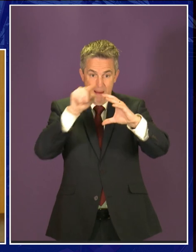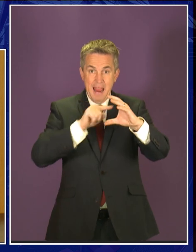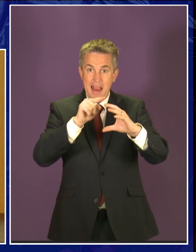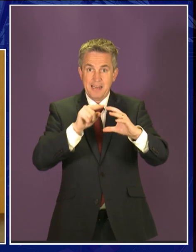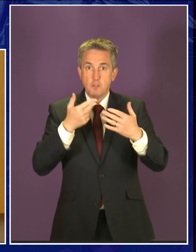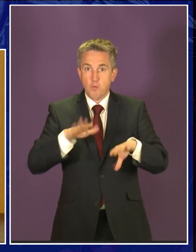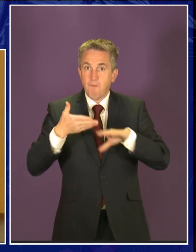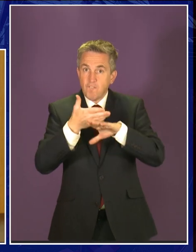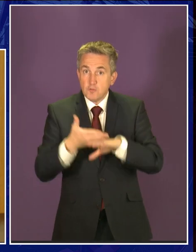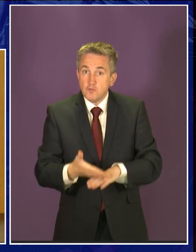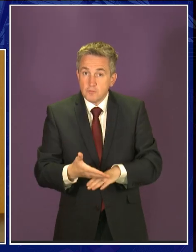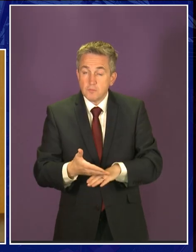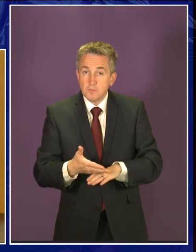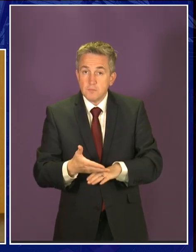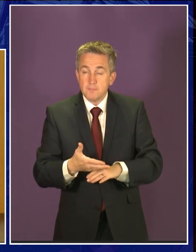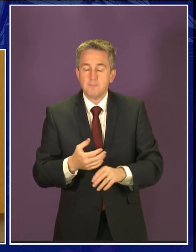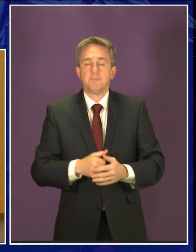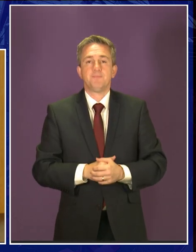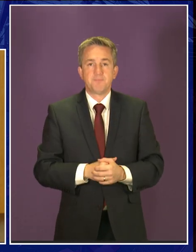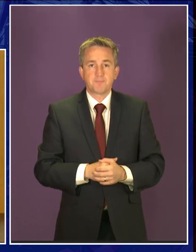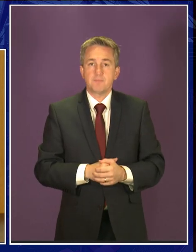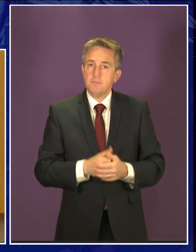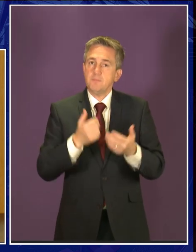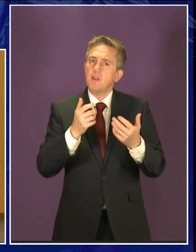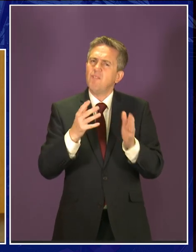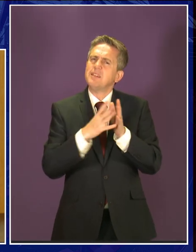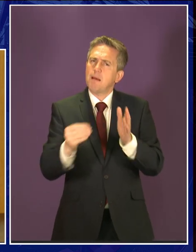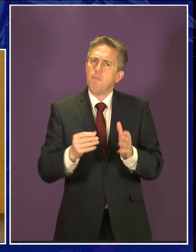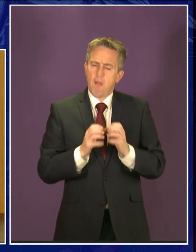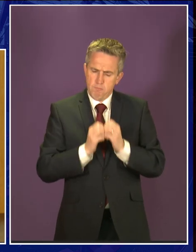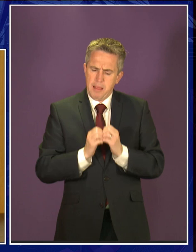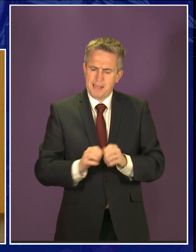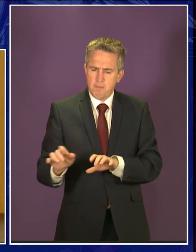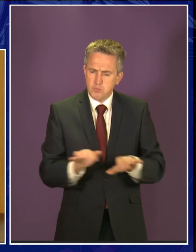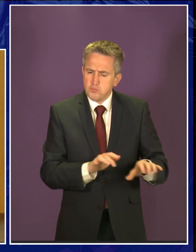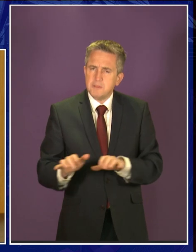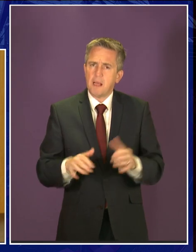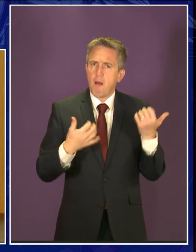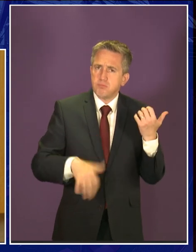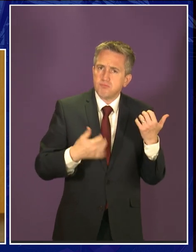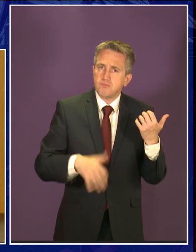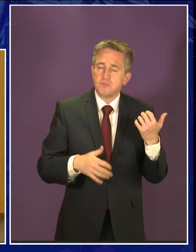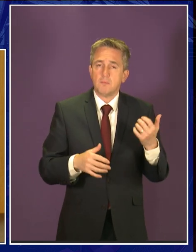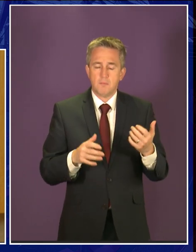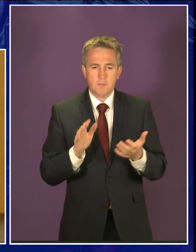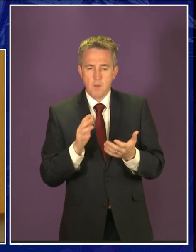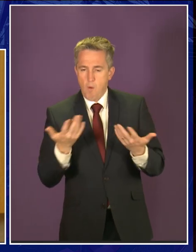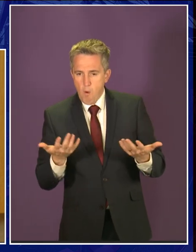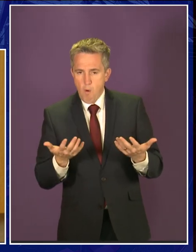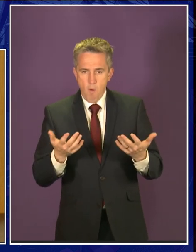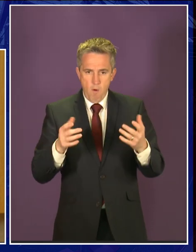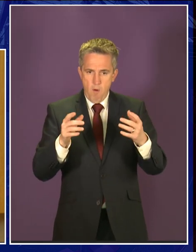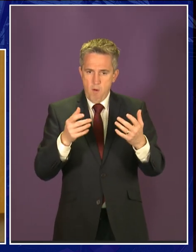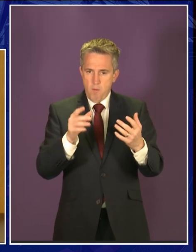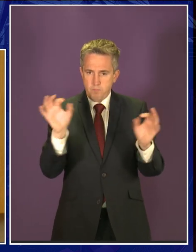brain. Consider some of the steps involved in playing a musical instrument. Reading a music score consisting of